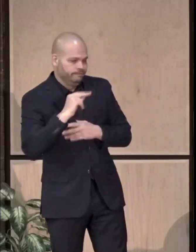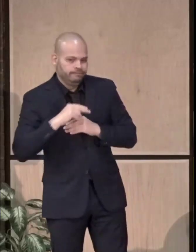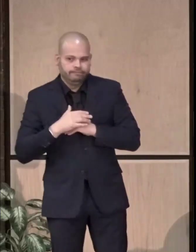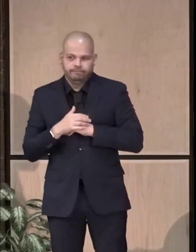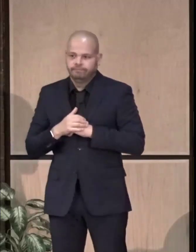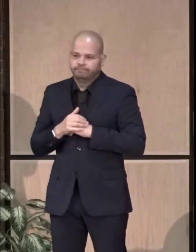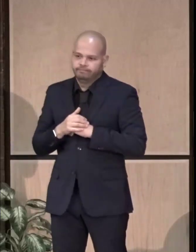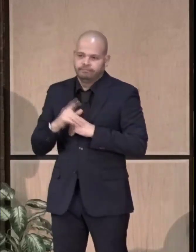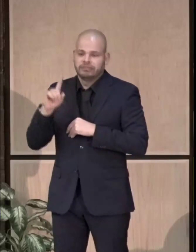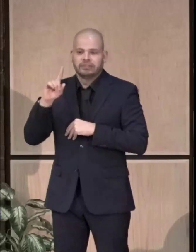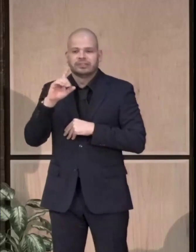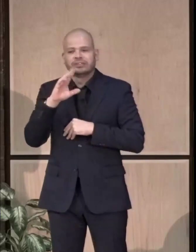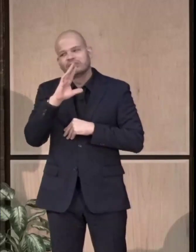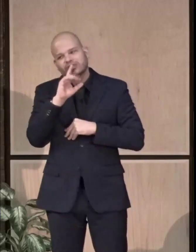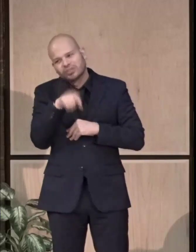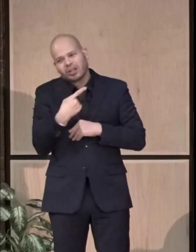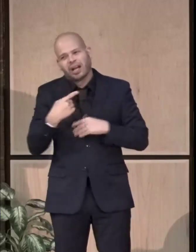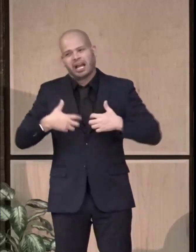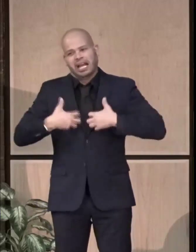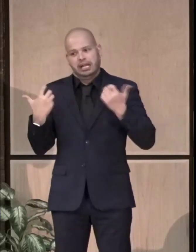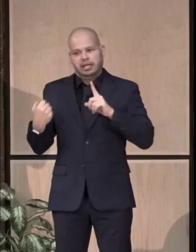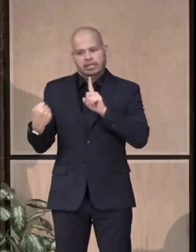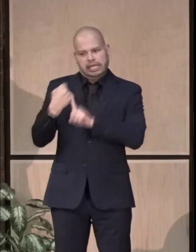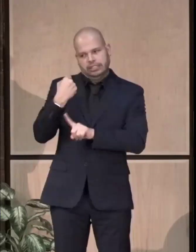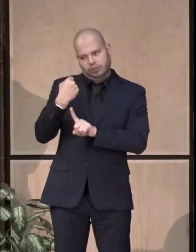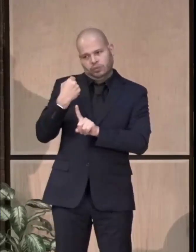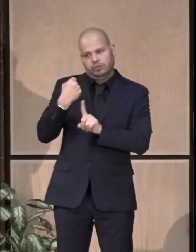punch Sergeant Reed, which is the same guy he got into